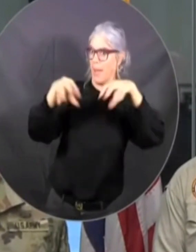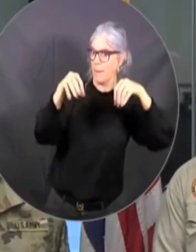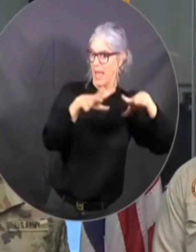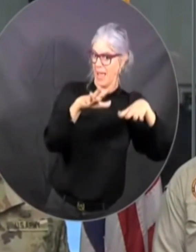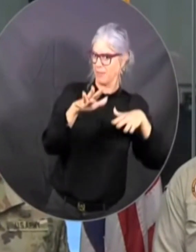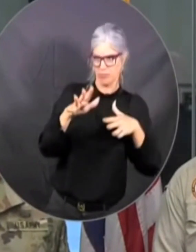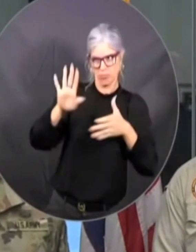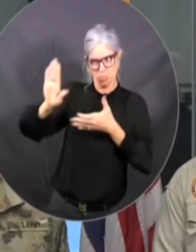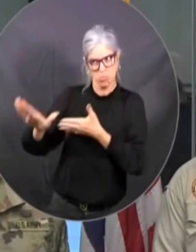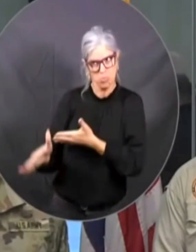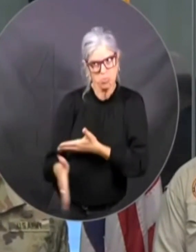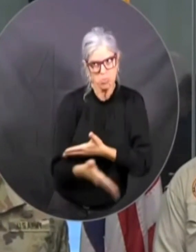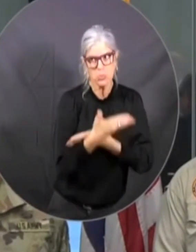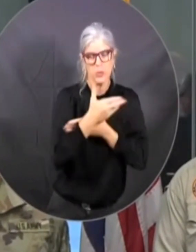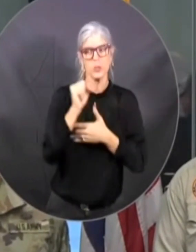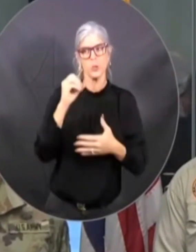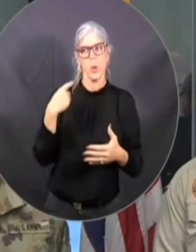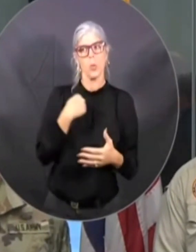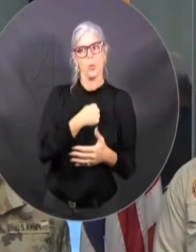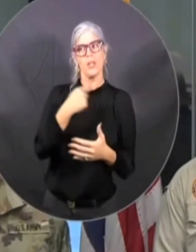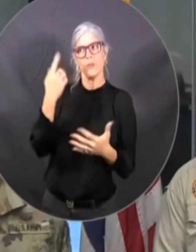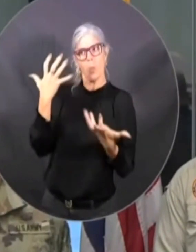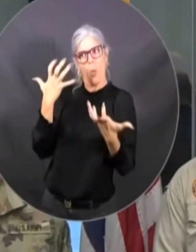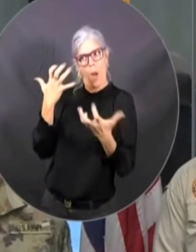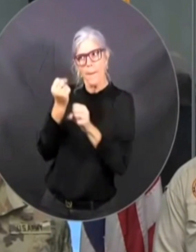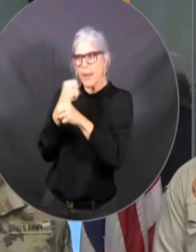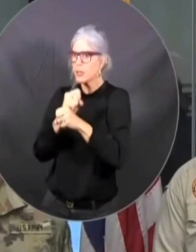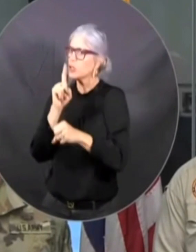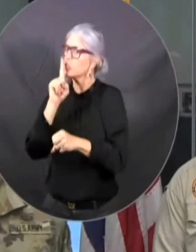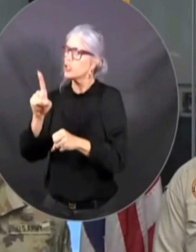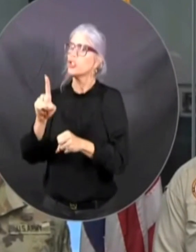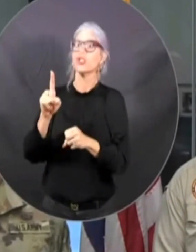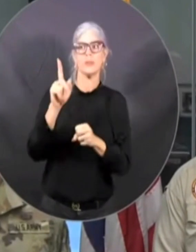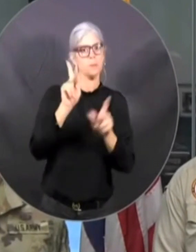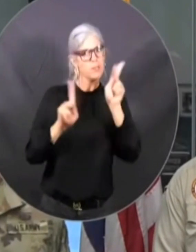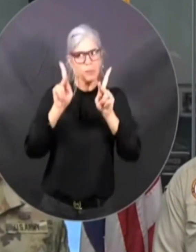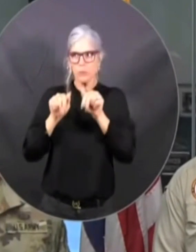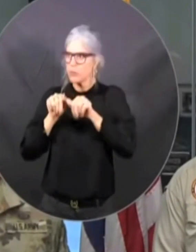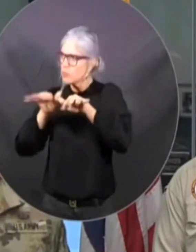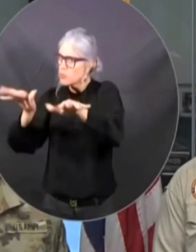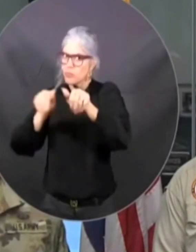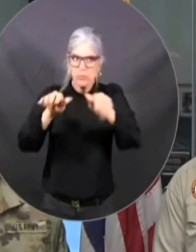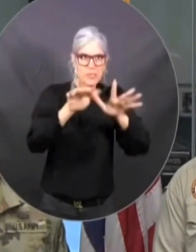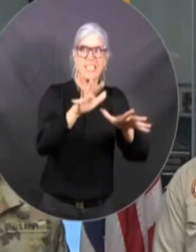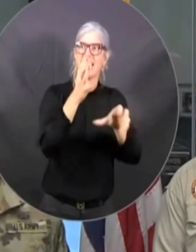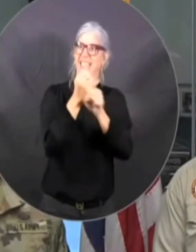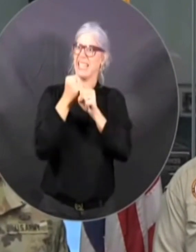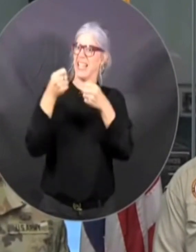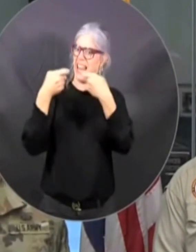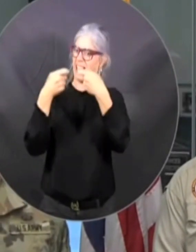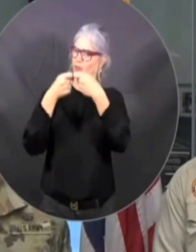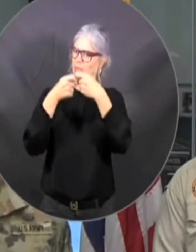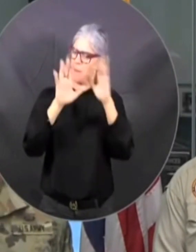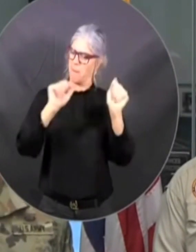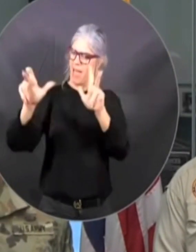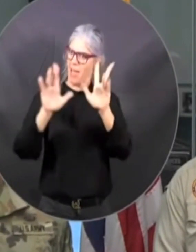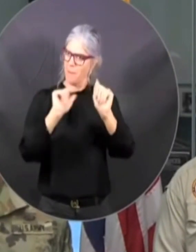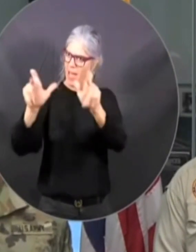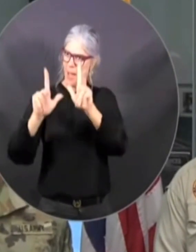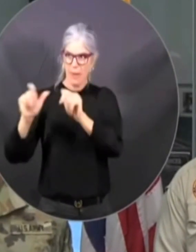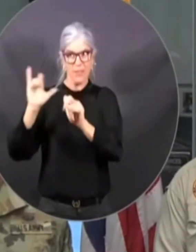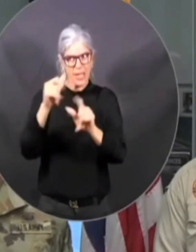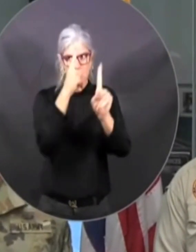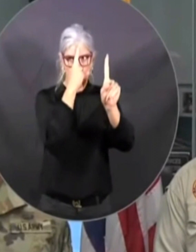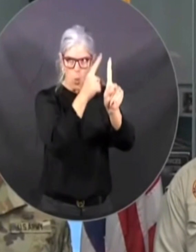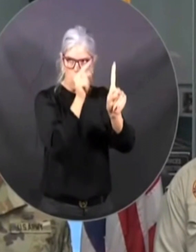restoration efforts are ongoing. Any place it's safe to do, people are there working to get that done. As soon as do not